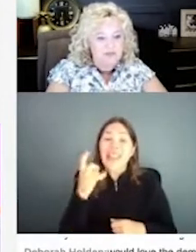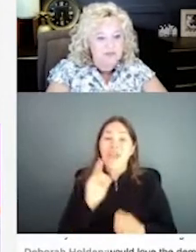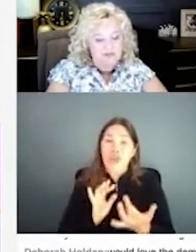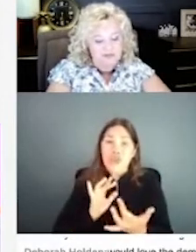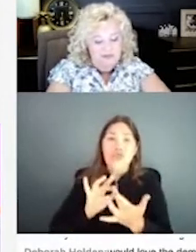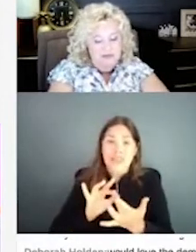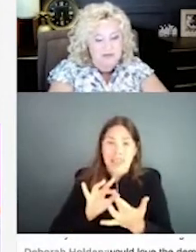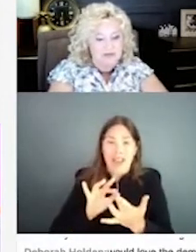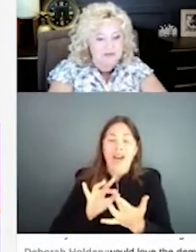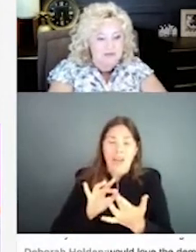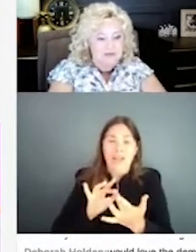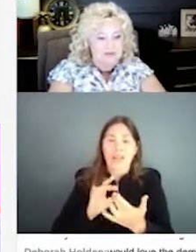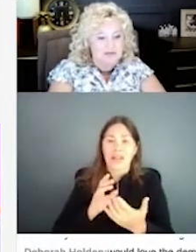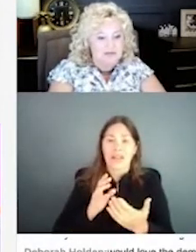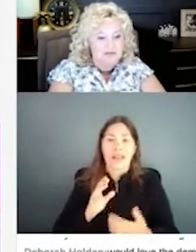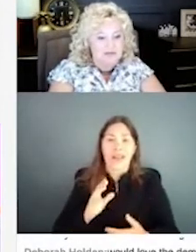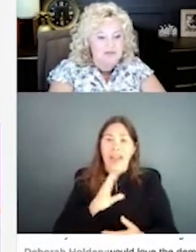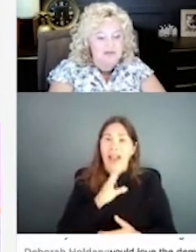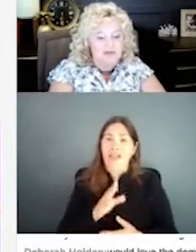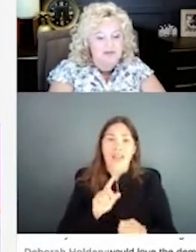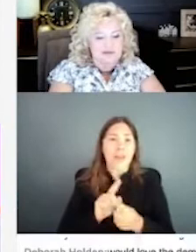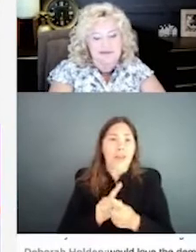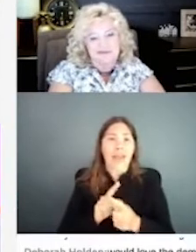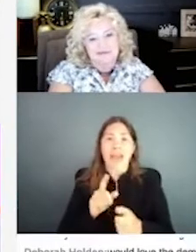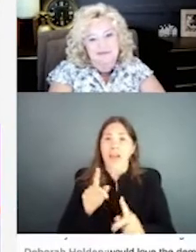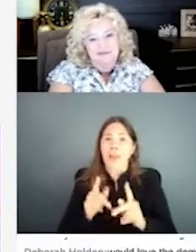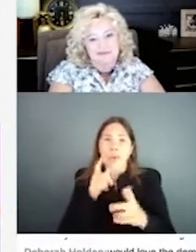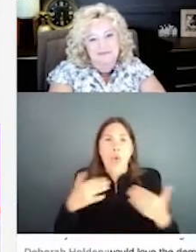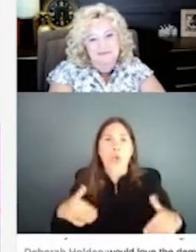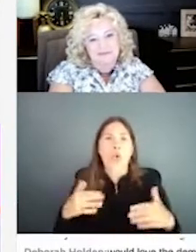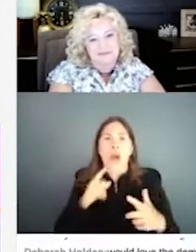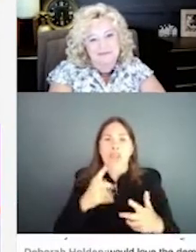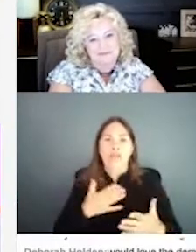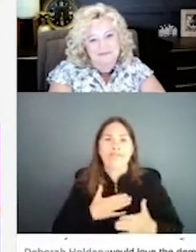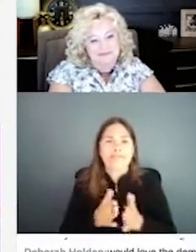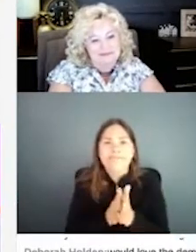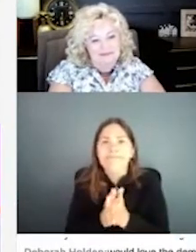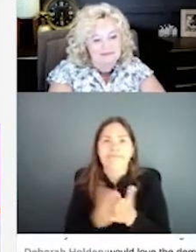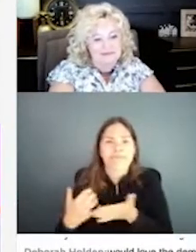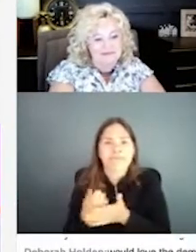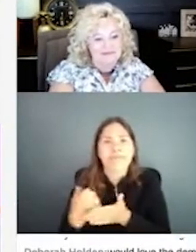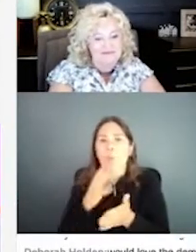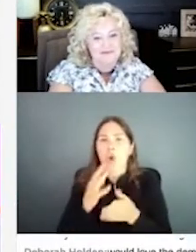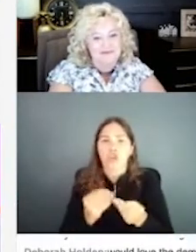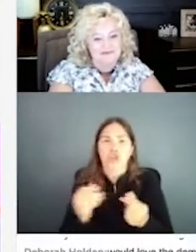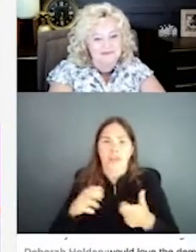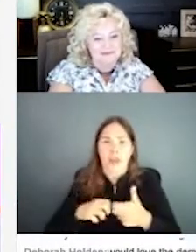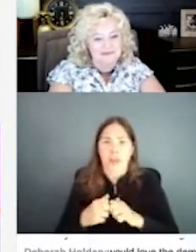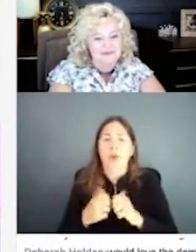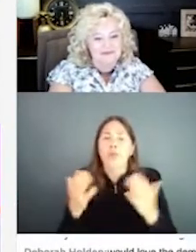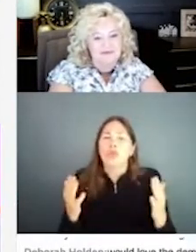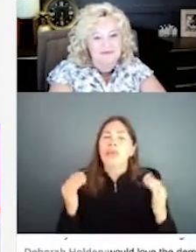out, I've never met people that were more interested in solving those problems. So you have to expect that there's